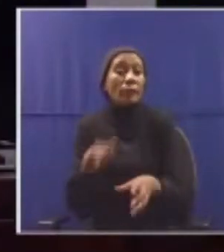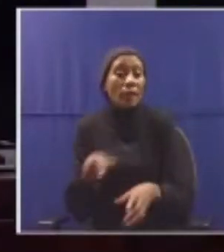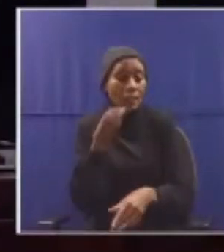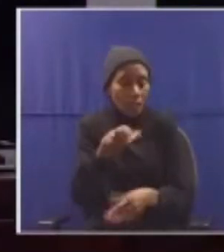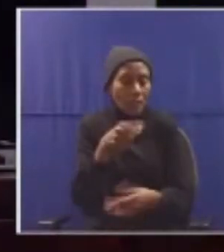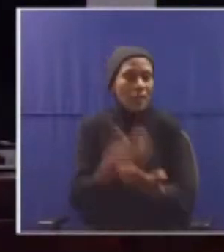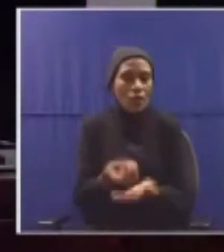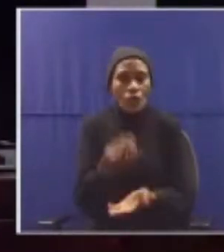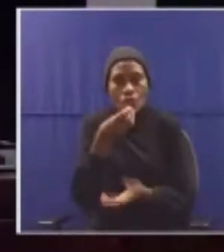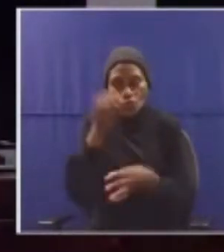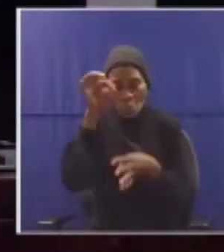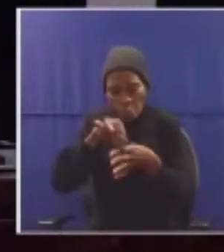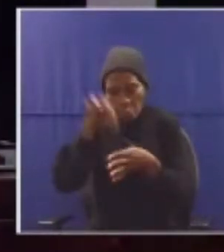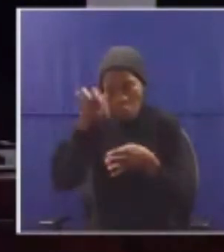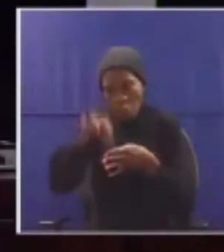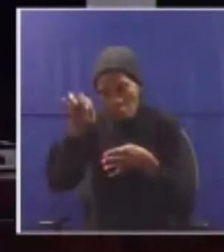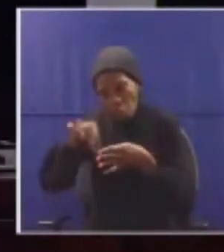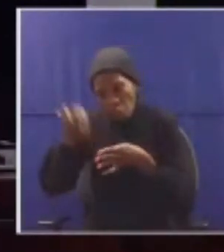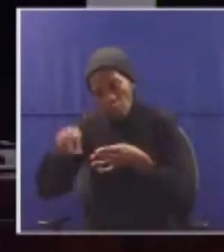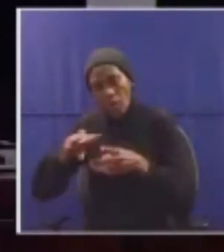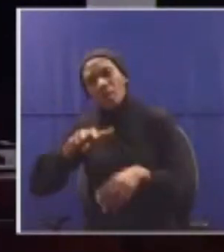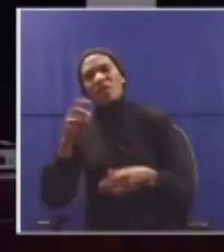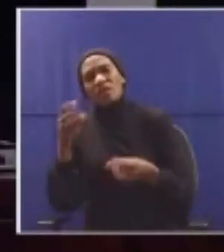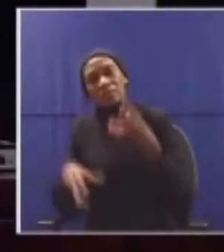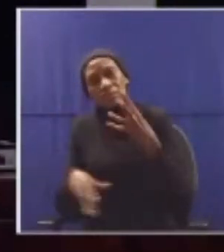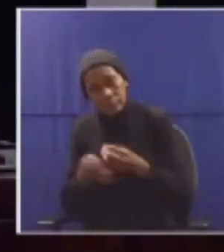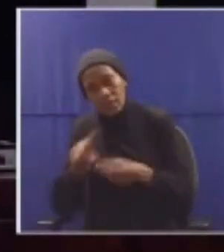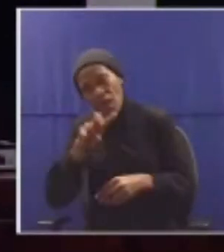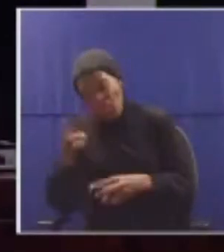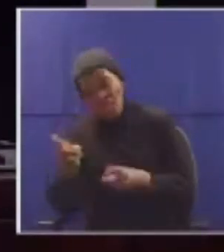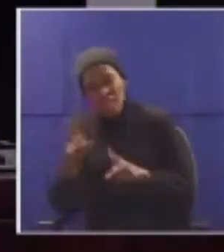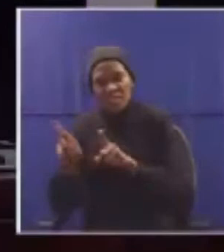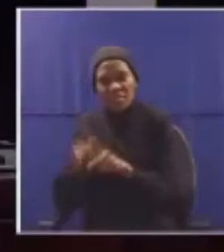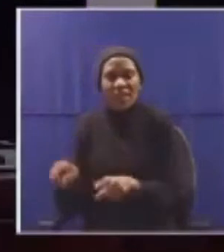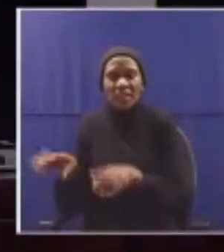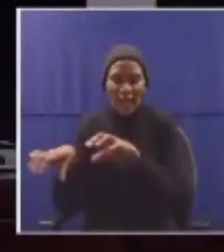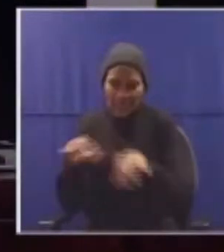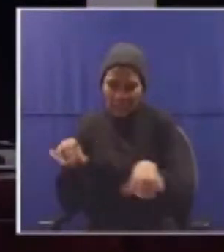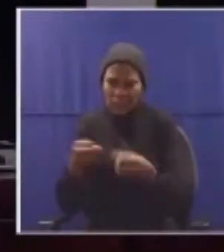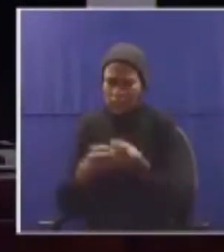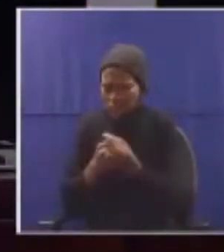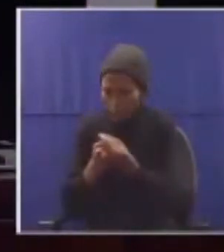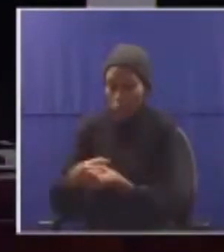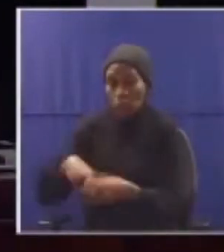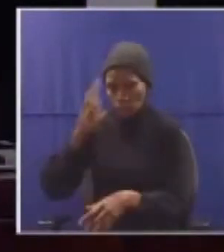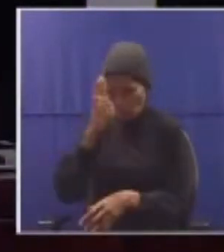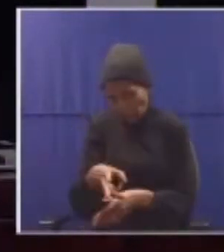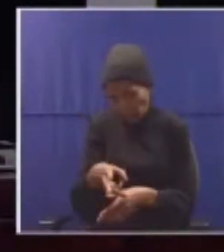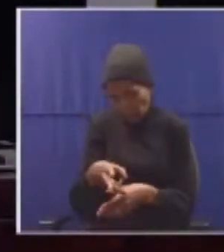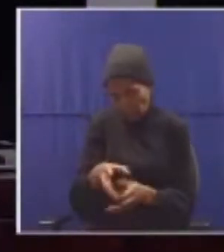food production and other value chain activities.